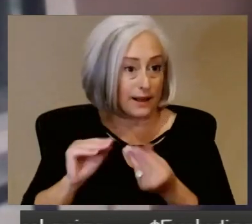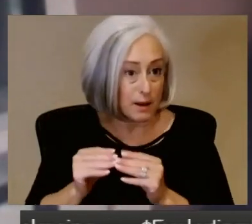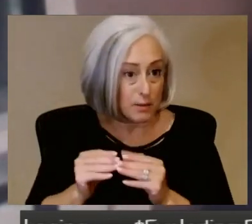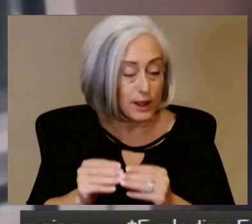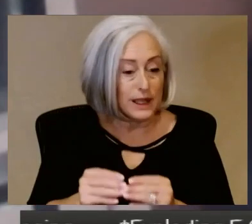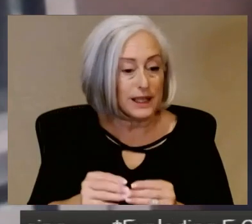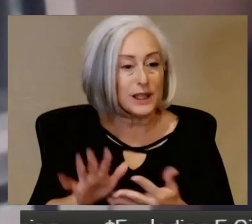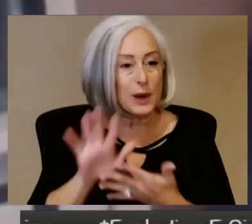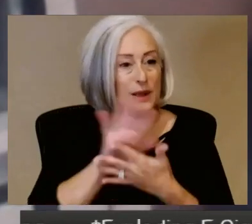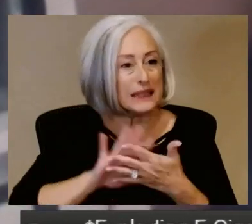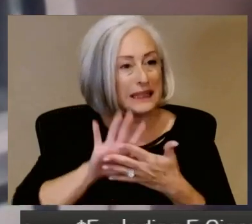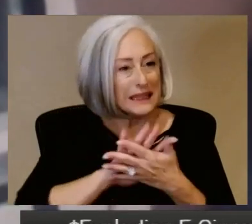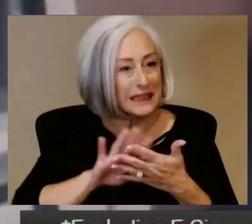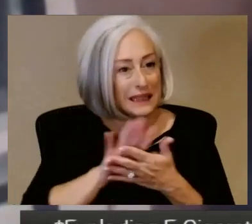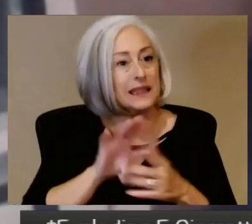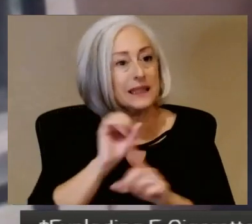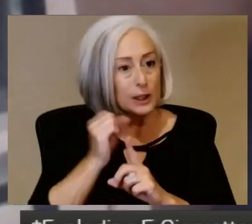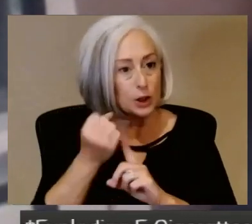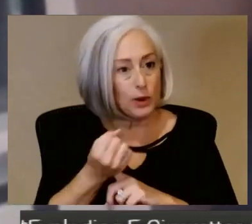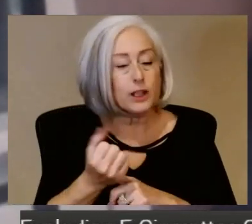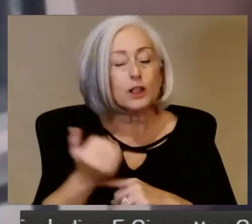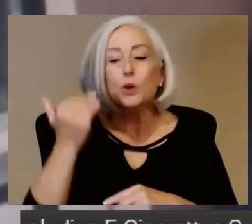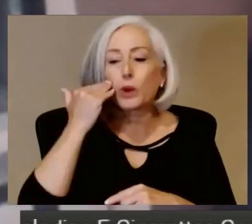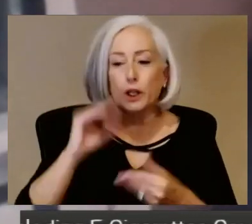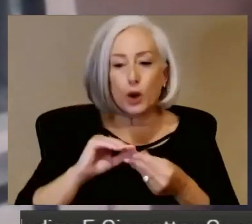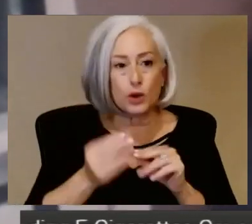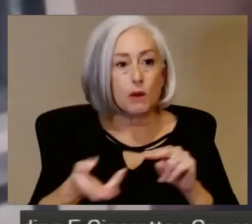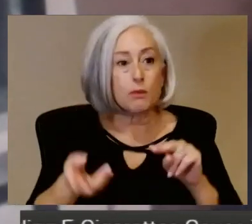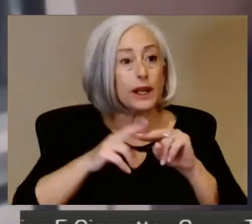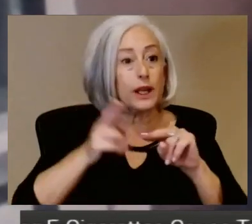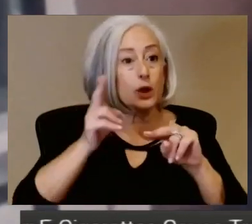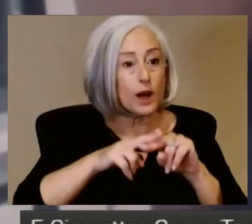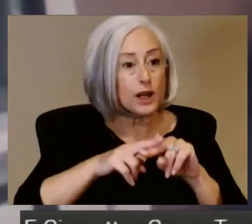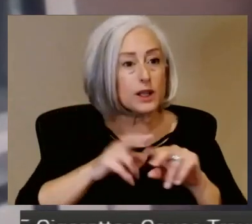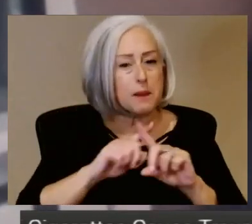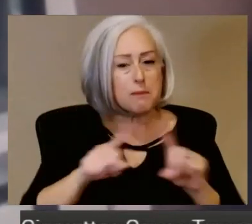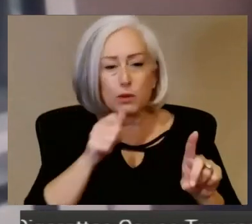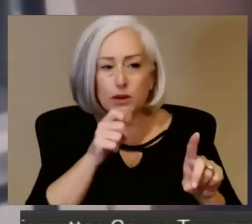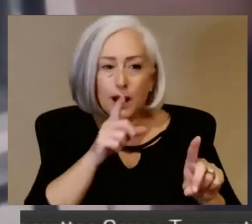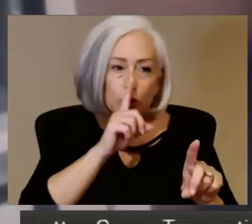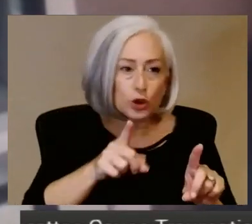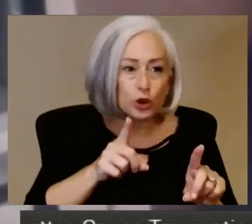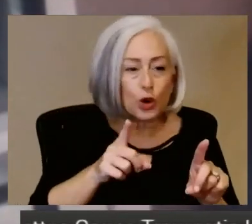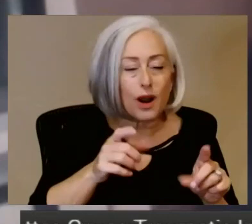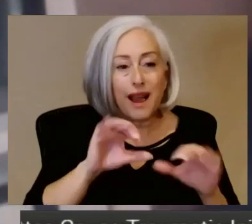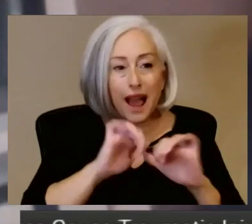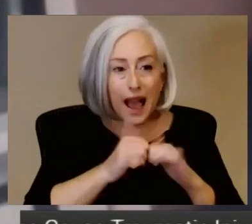right now. We know that things are on the rise, but we don't have a firm grasp of just how high things